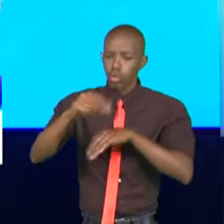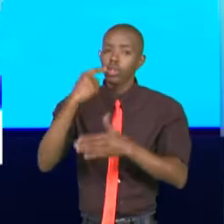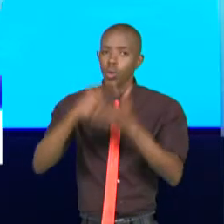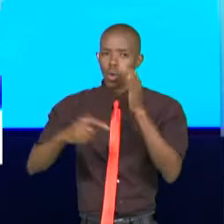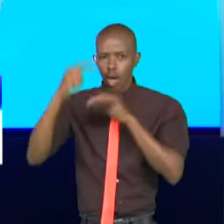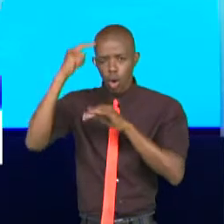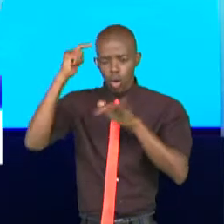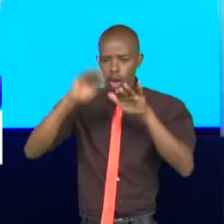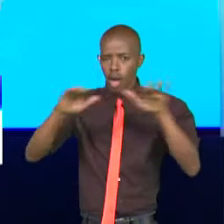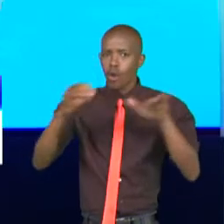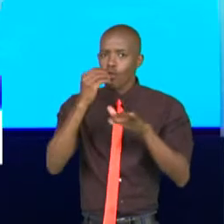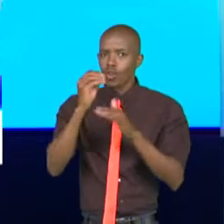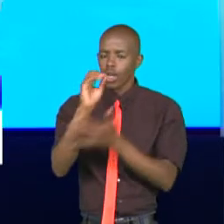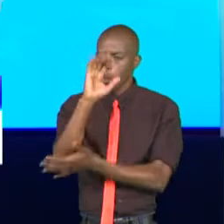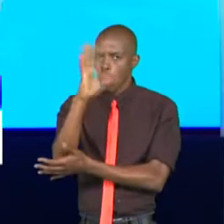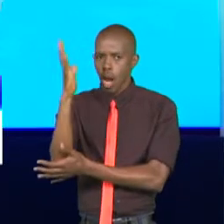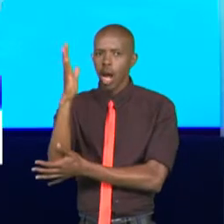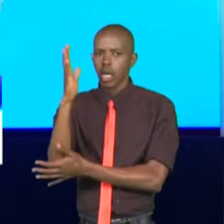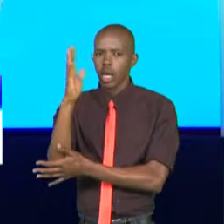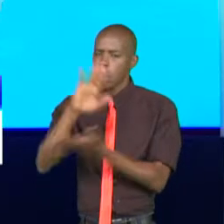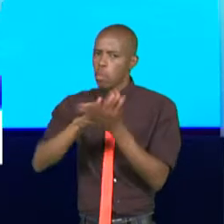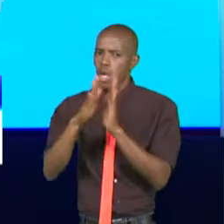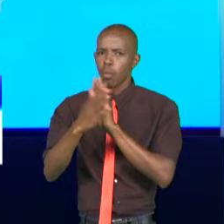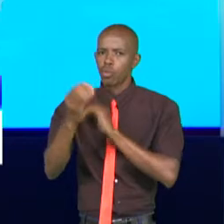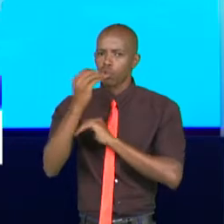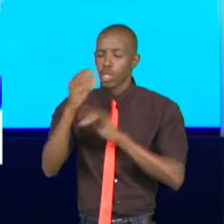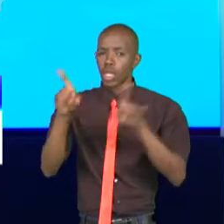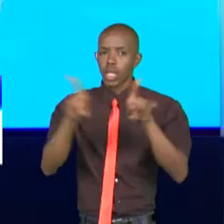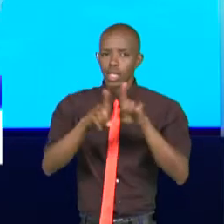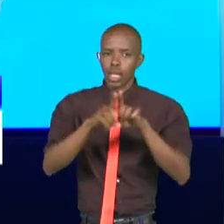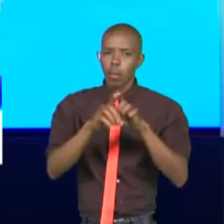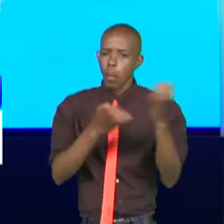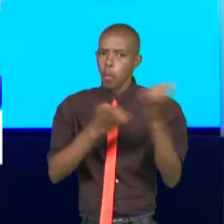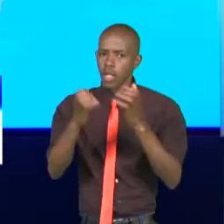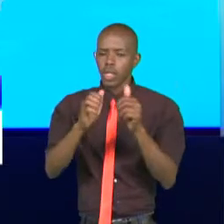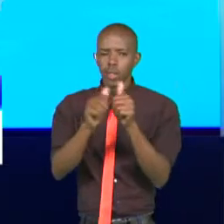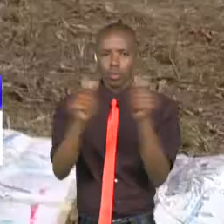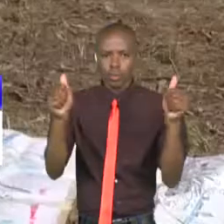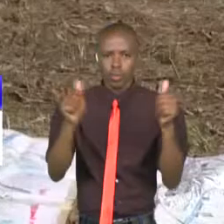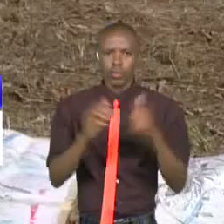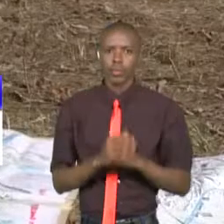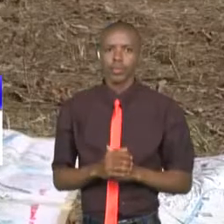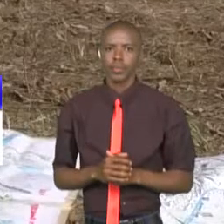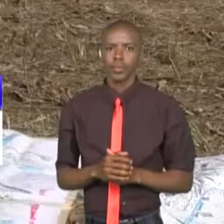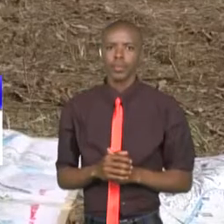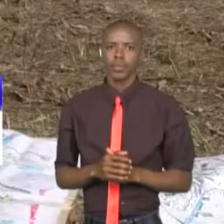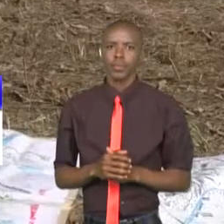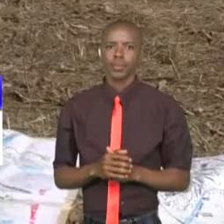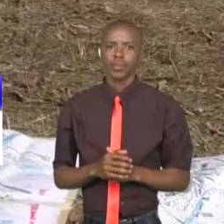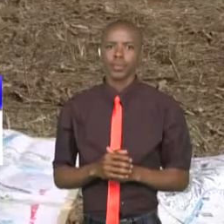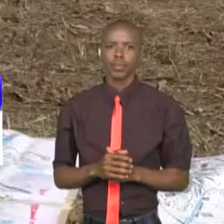indigenous food plants tend to be very nutritious and business-wise.